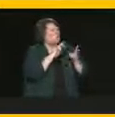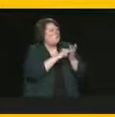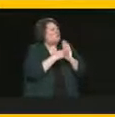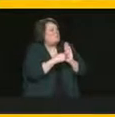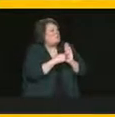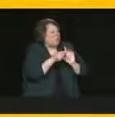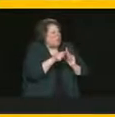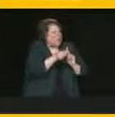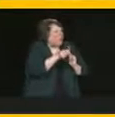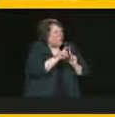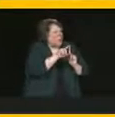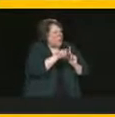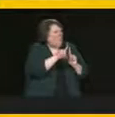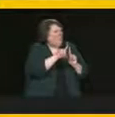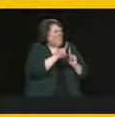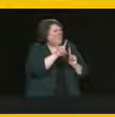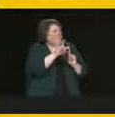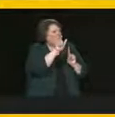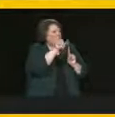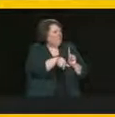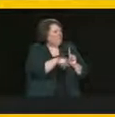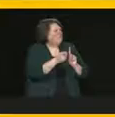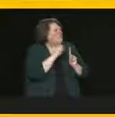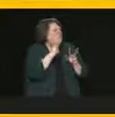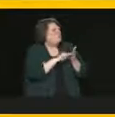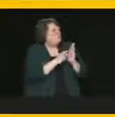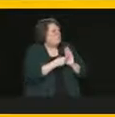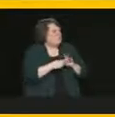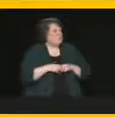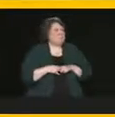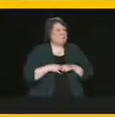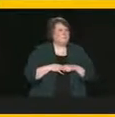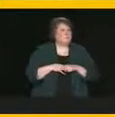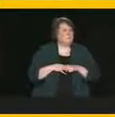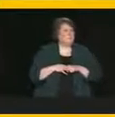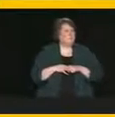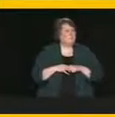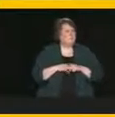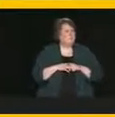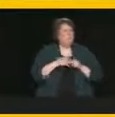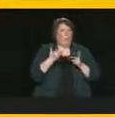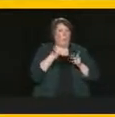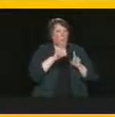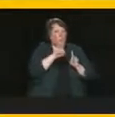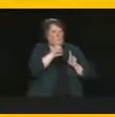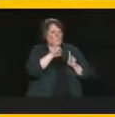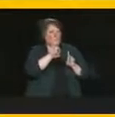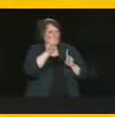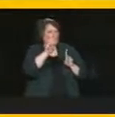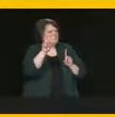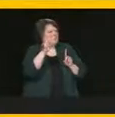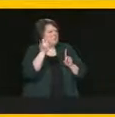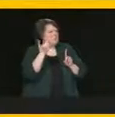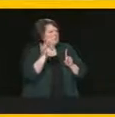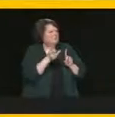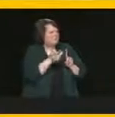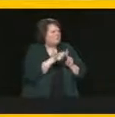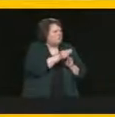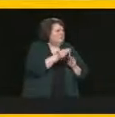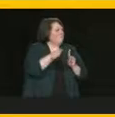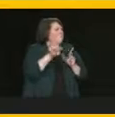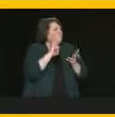1 that infects 2 point something compared to 1 who infects 1 point something? Yes, I